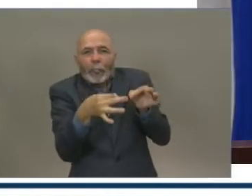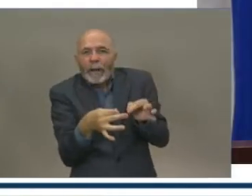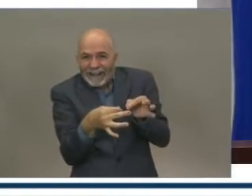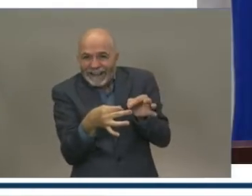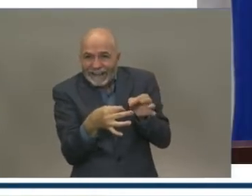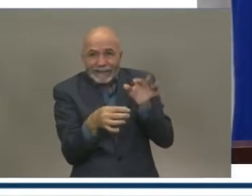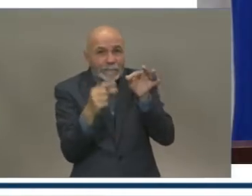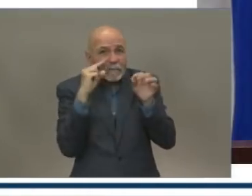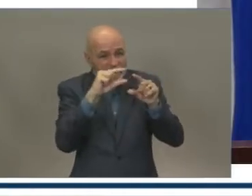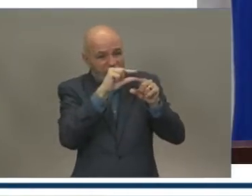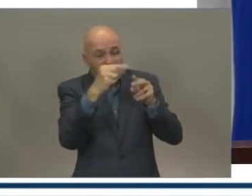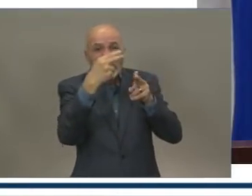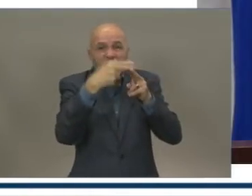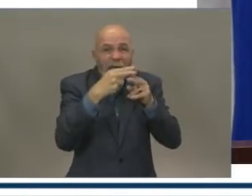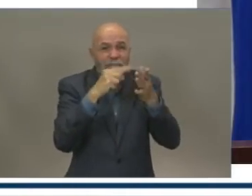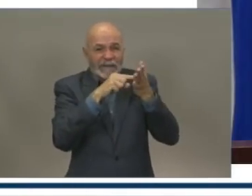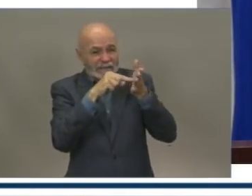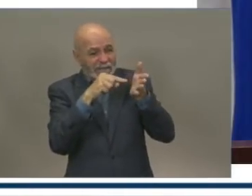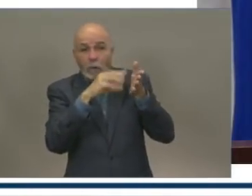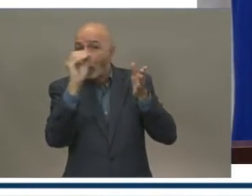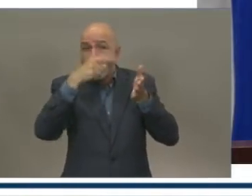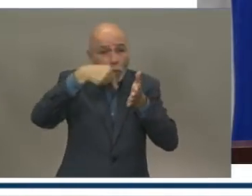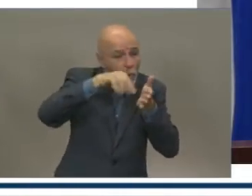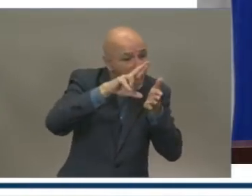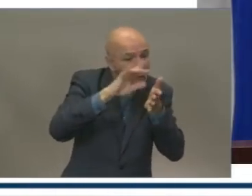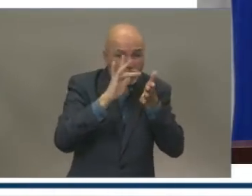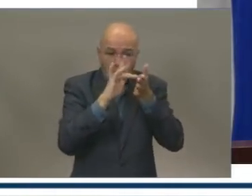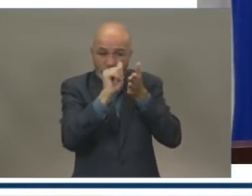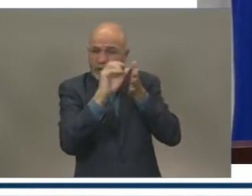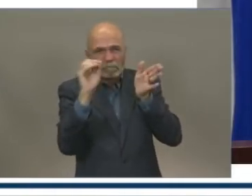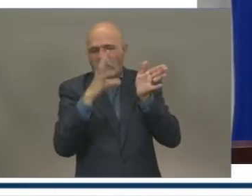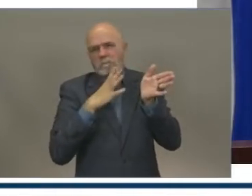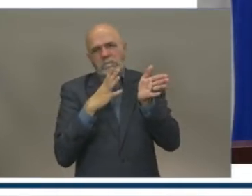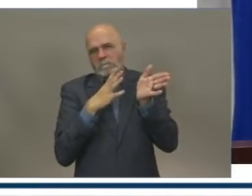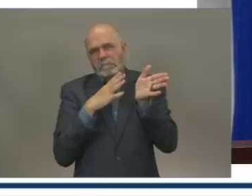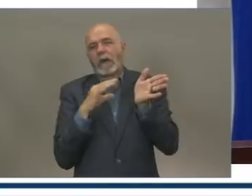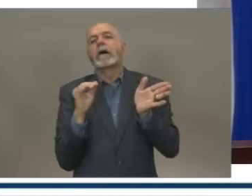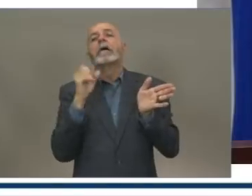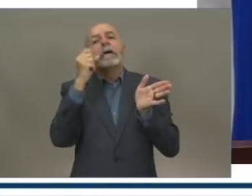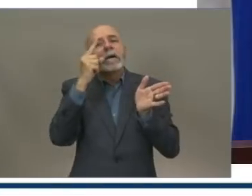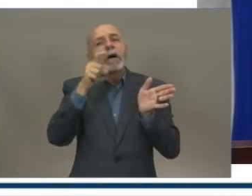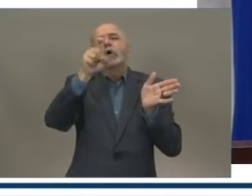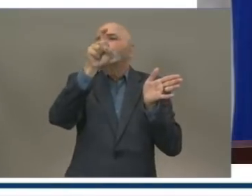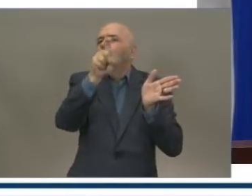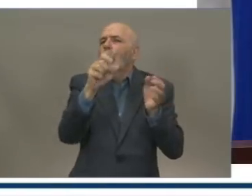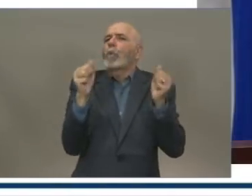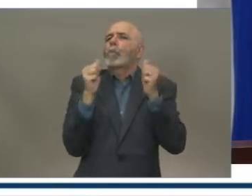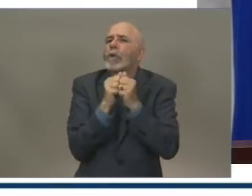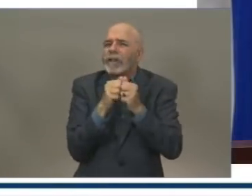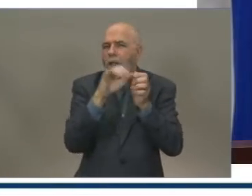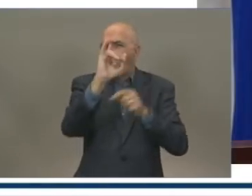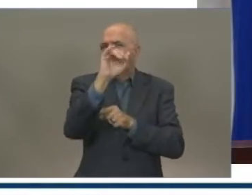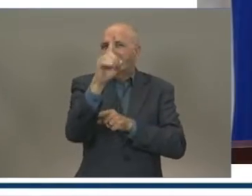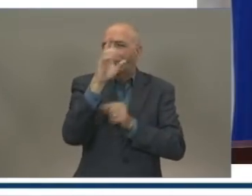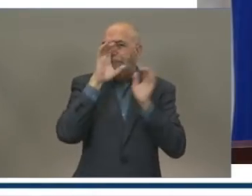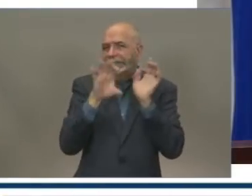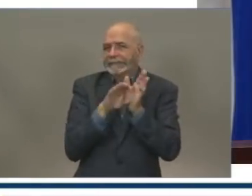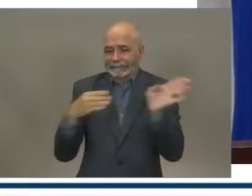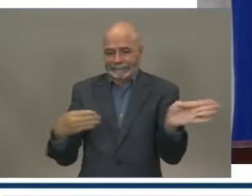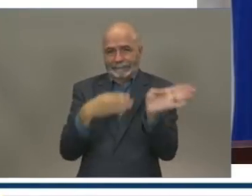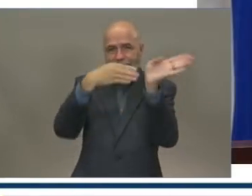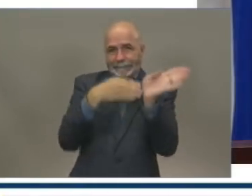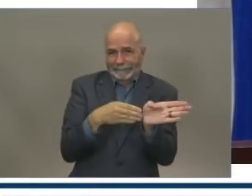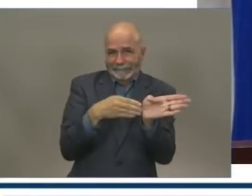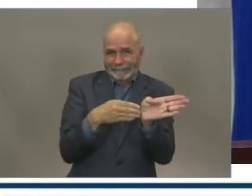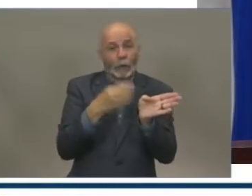QR code. And we have a reminder that identification needs to be shown along with the proof of vaccine, but if you don't have photo ID,